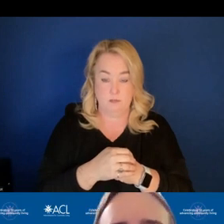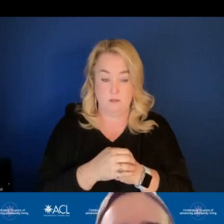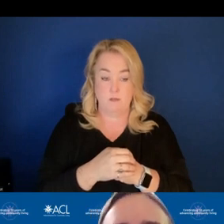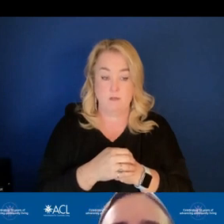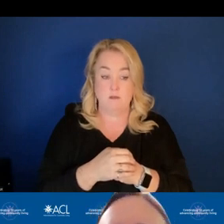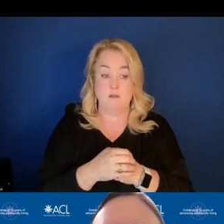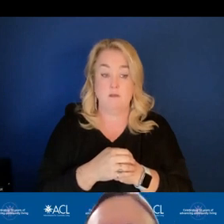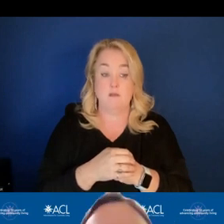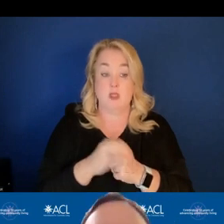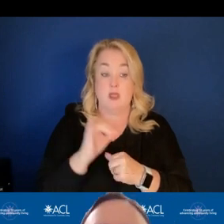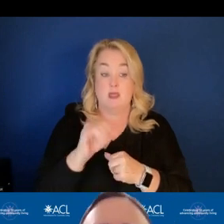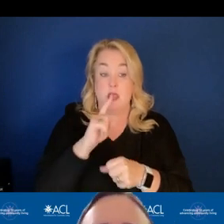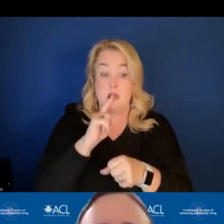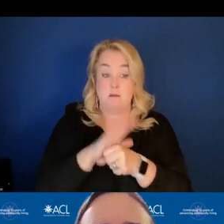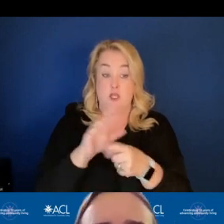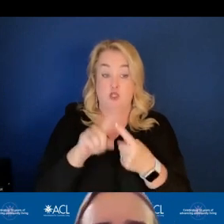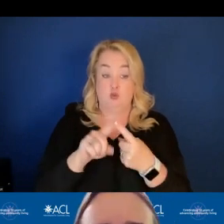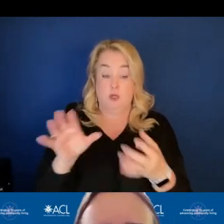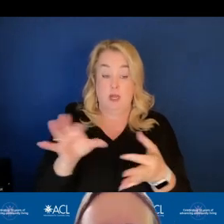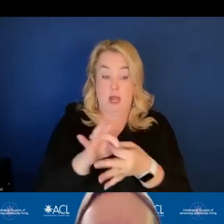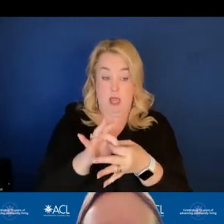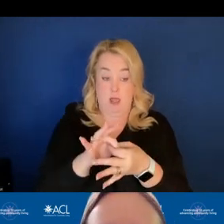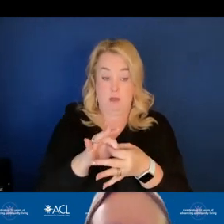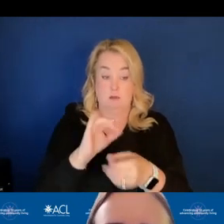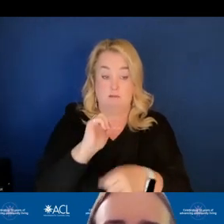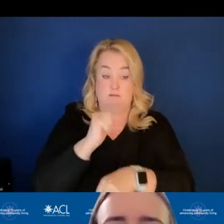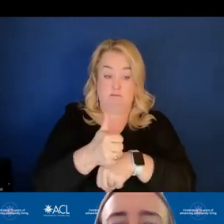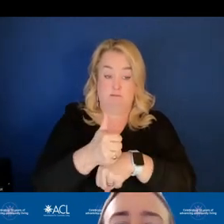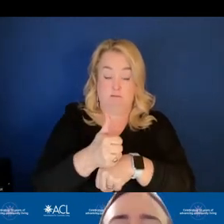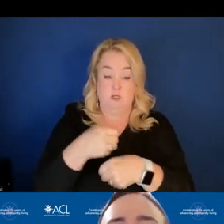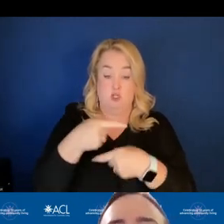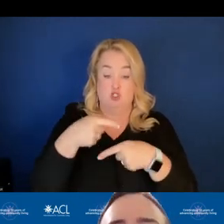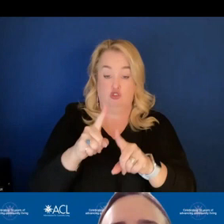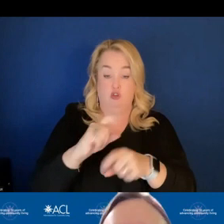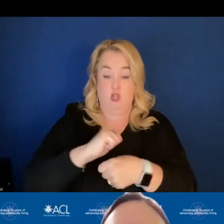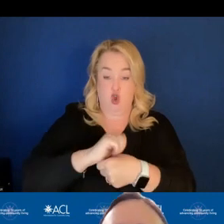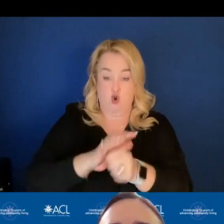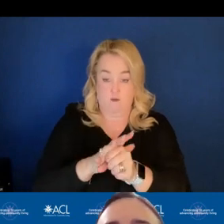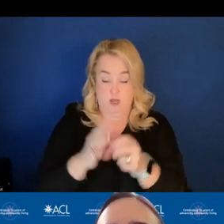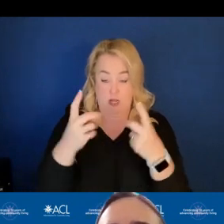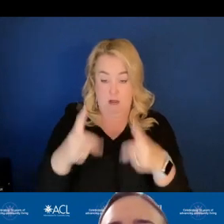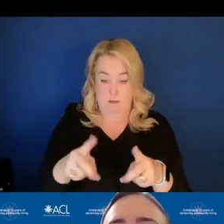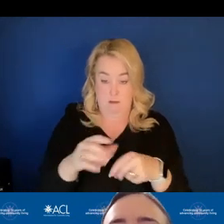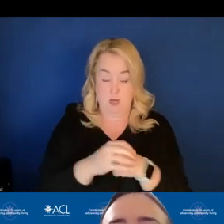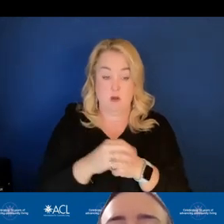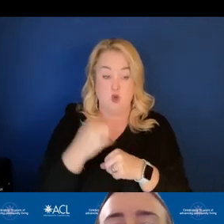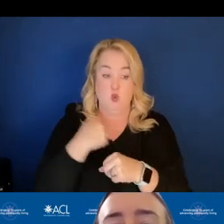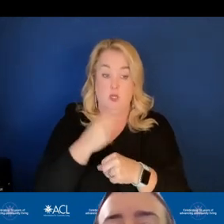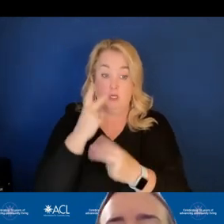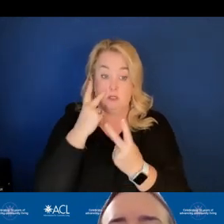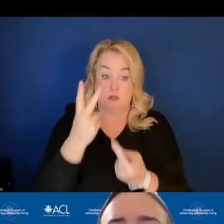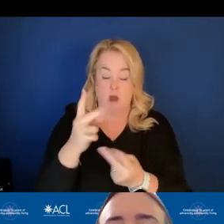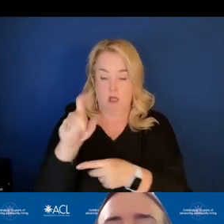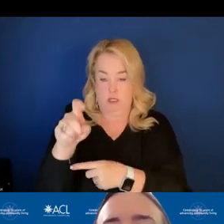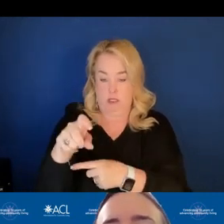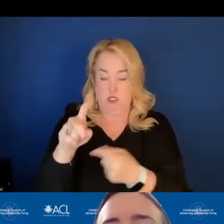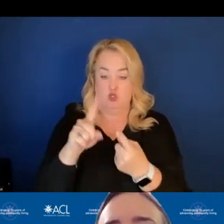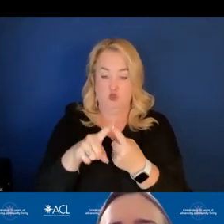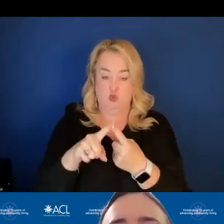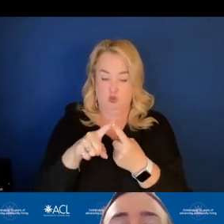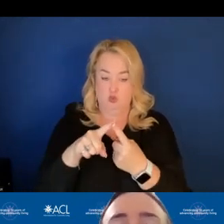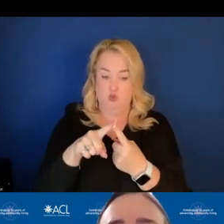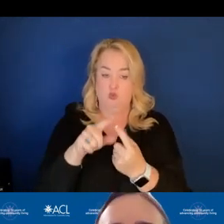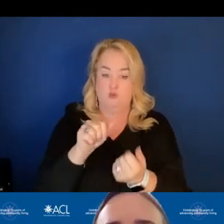Commit to Connect was established during the COVID-19 pandemic, when we really saw the need to address social isolation